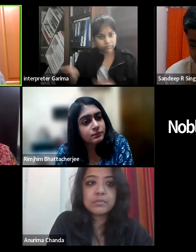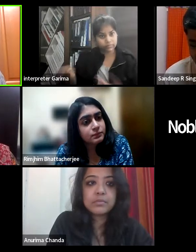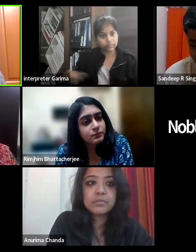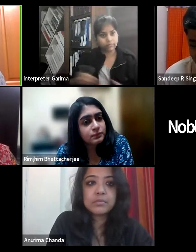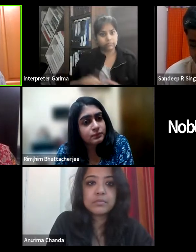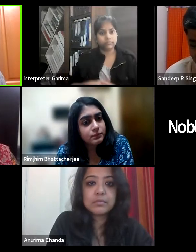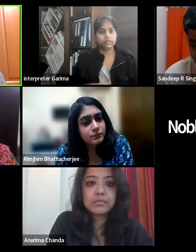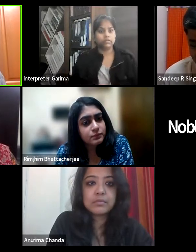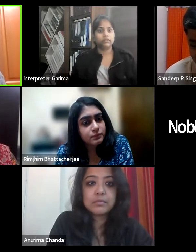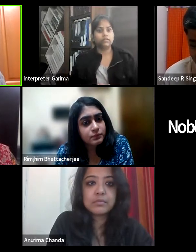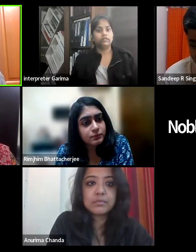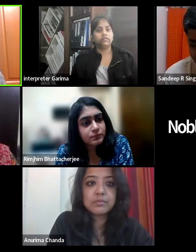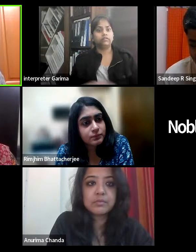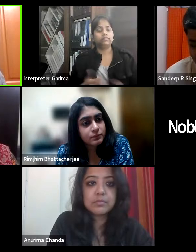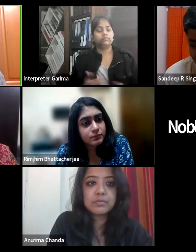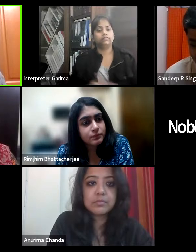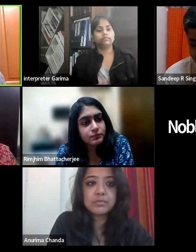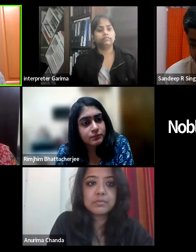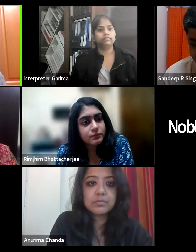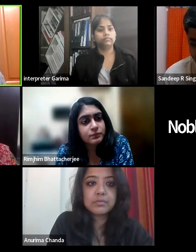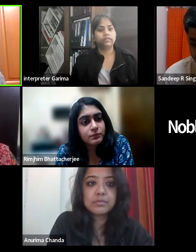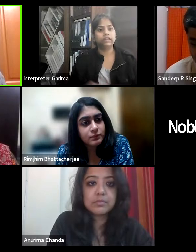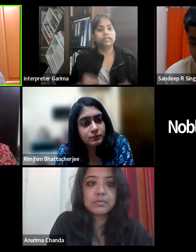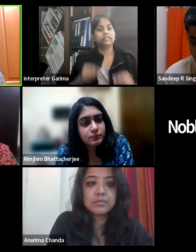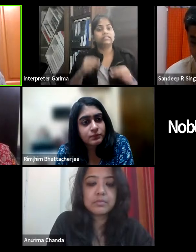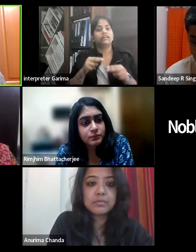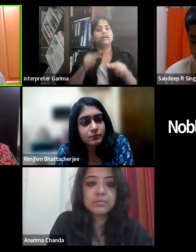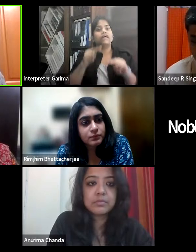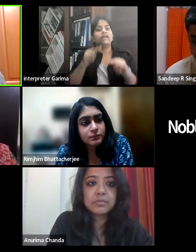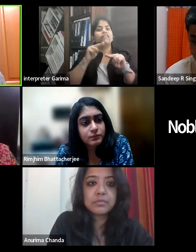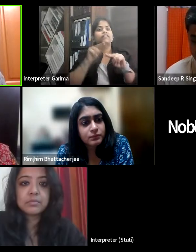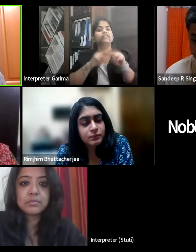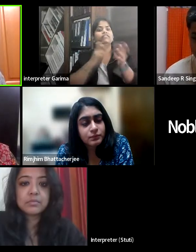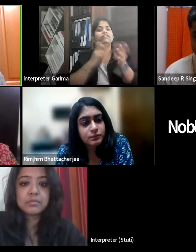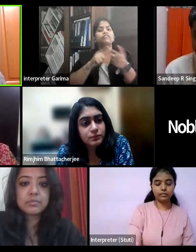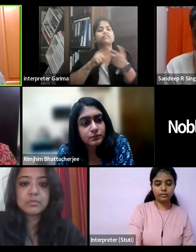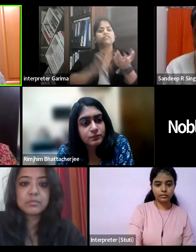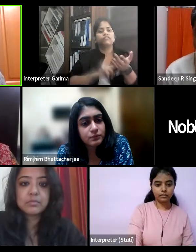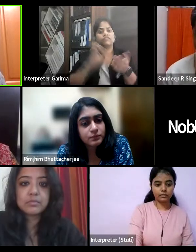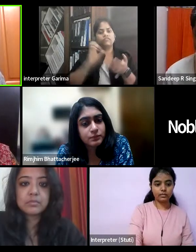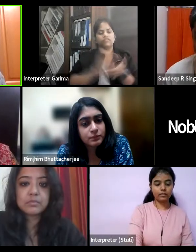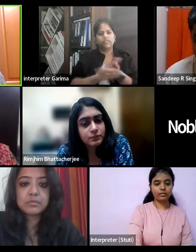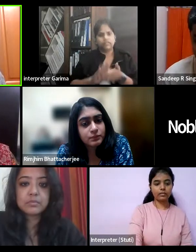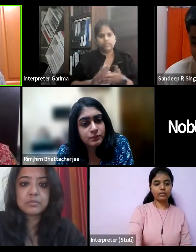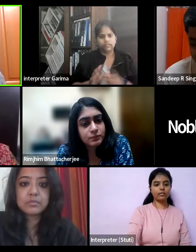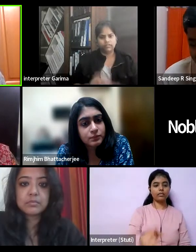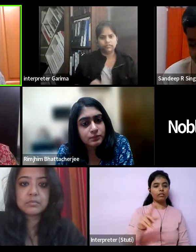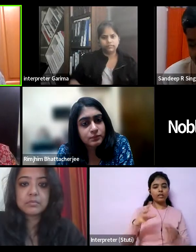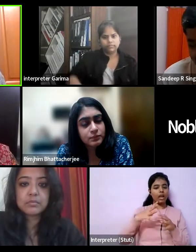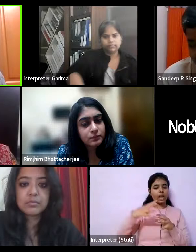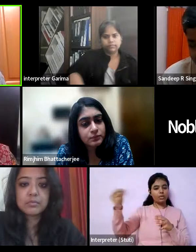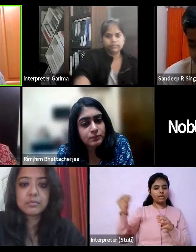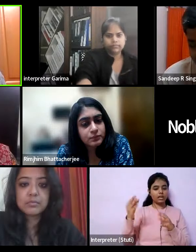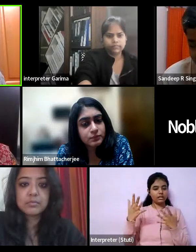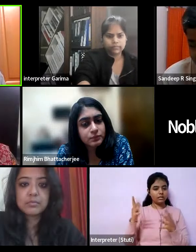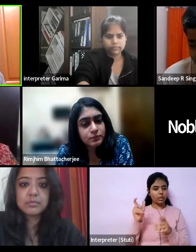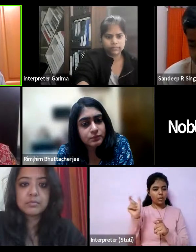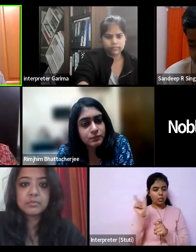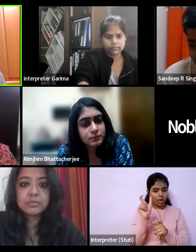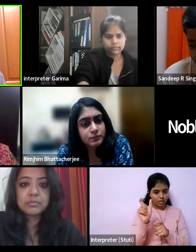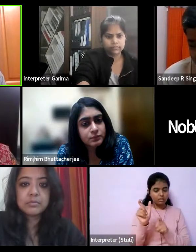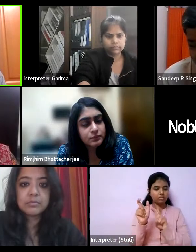an art brut. It's French. Okay. Not outsider art,